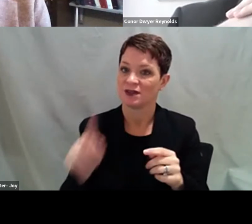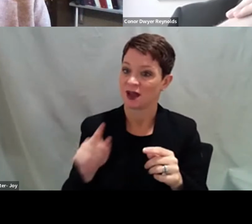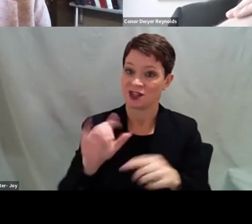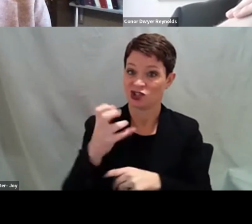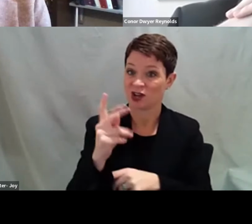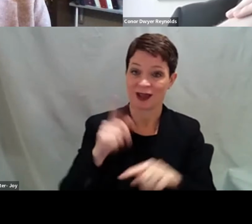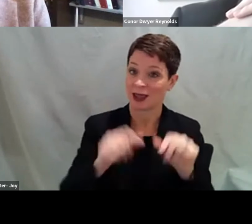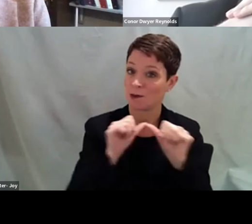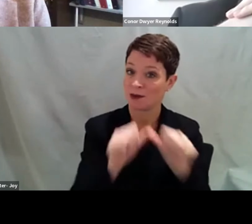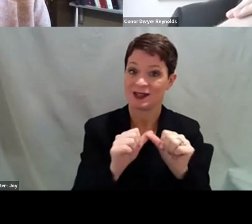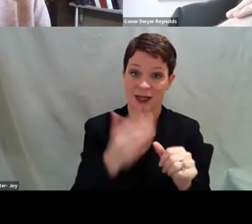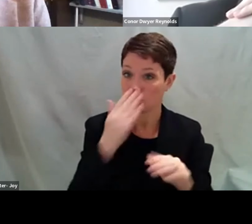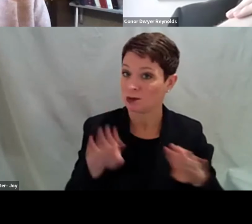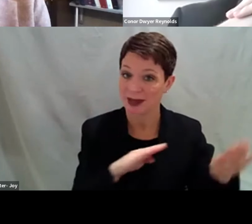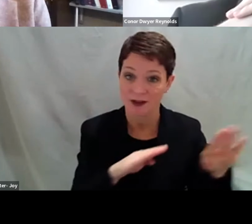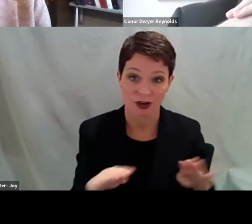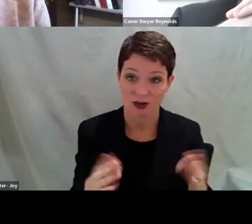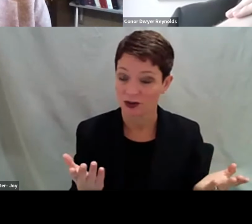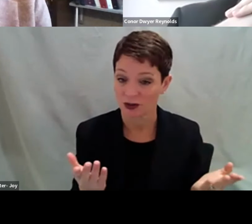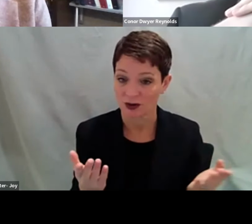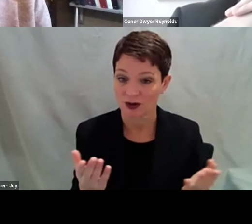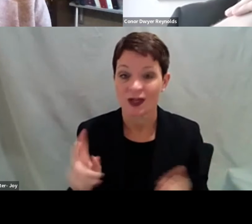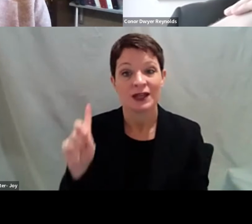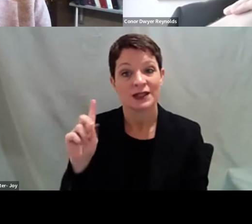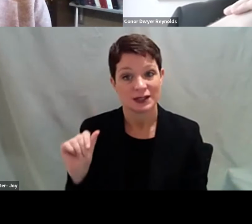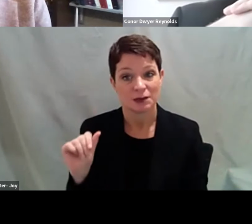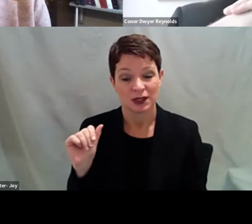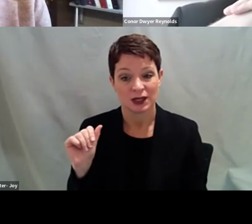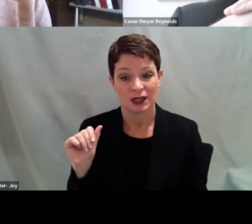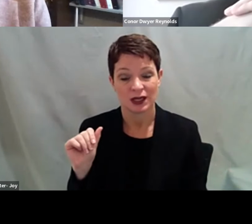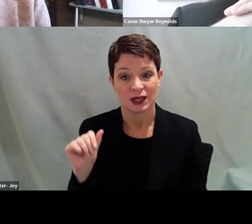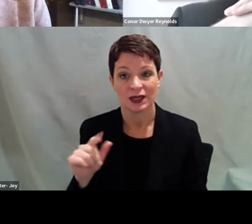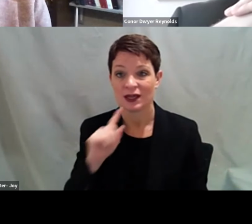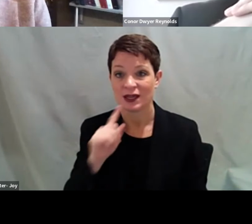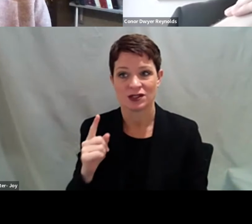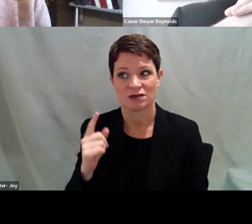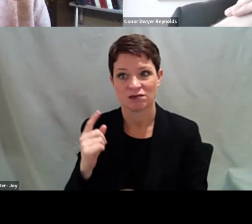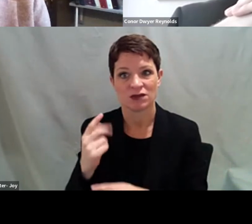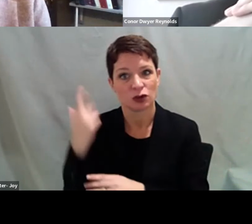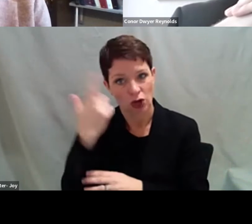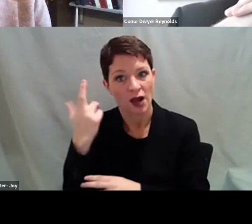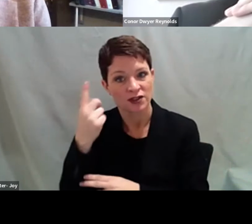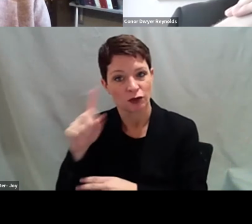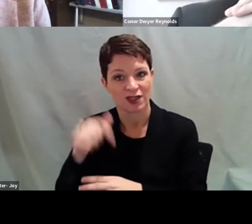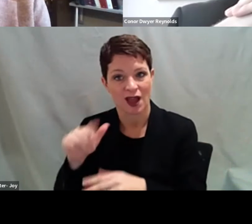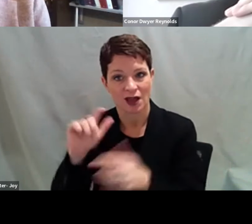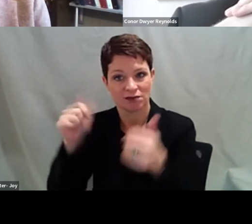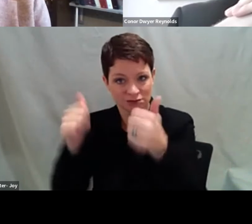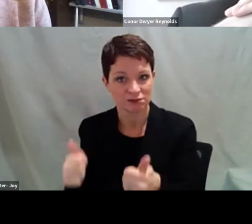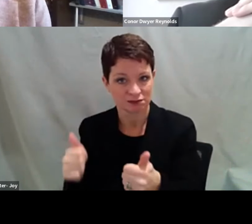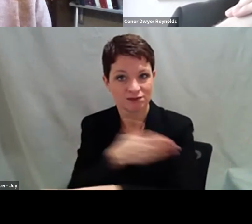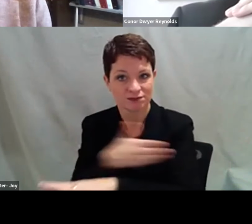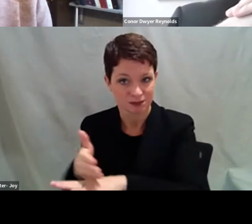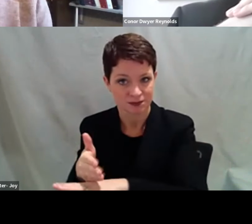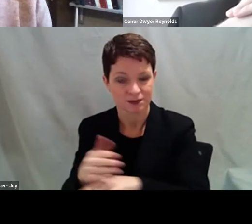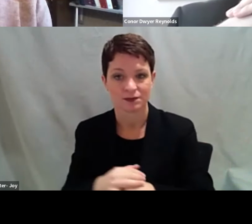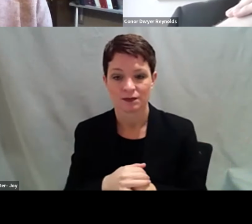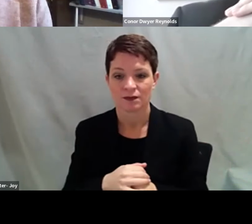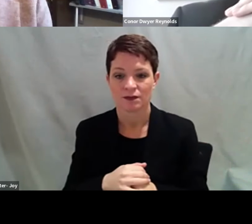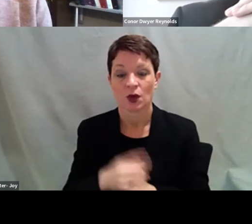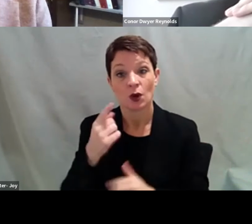to maintain good behavior, and disability is the implied cause for such deficiency. What is